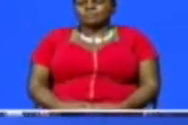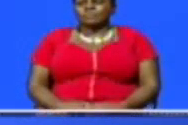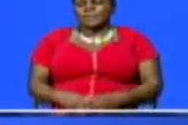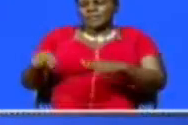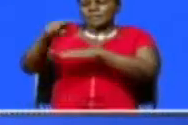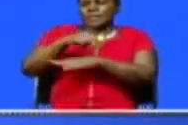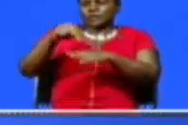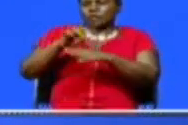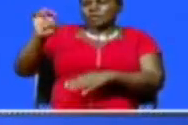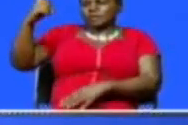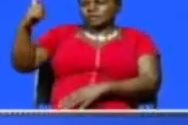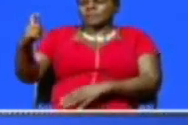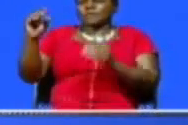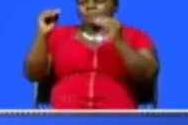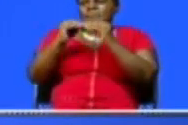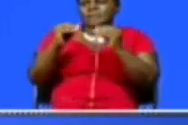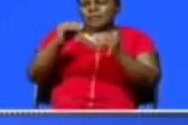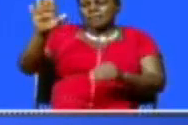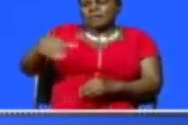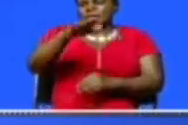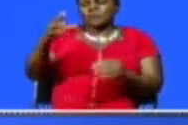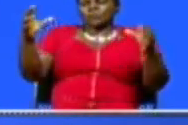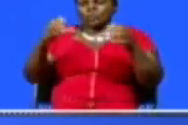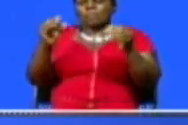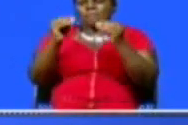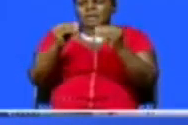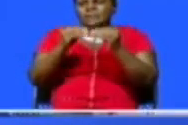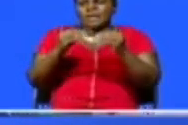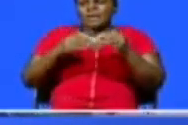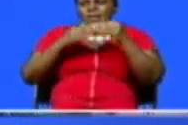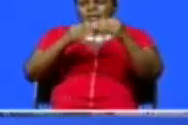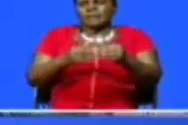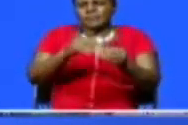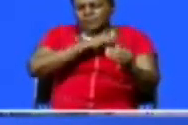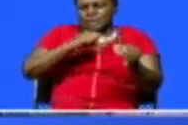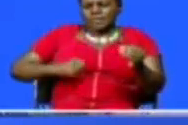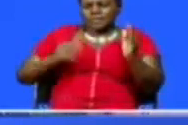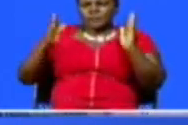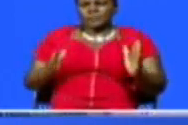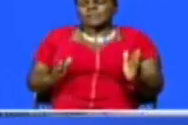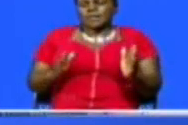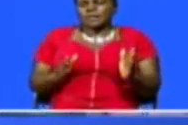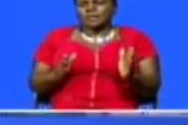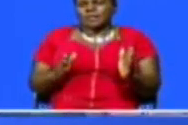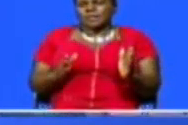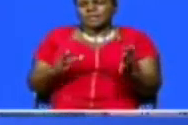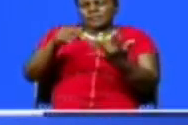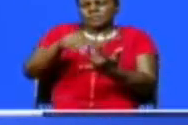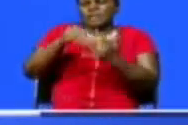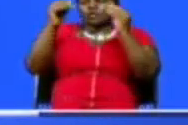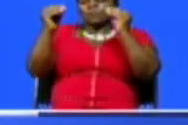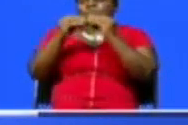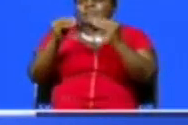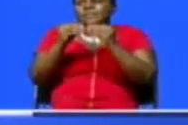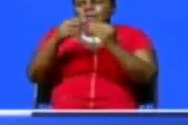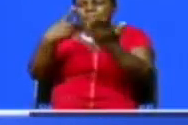The National Executive Council meeting and the parliamentary group meeting for leaders aligned to Bungoma Senator Moses Wetangula had a special sitting with a